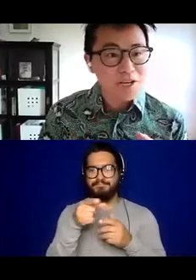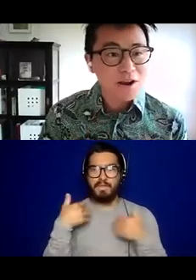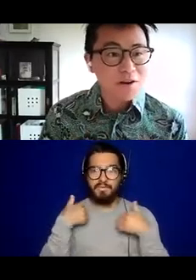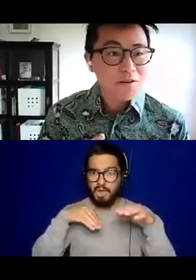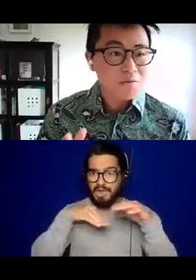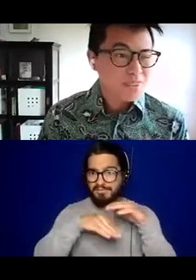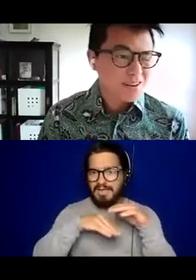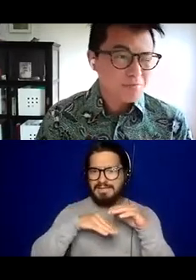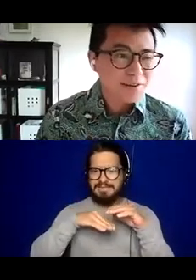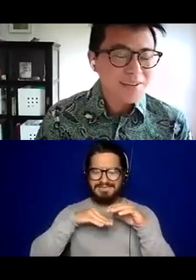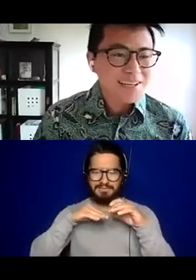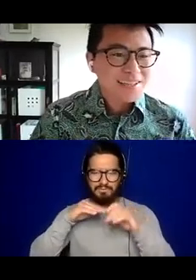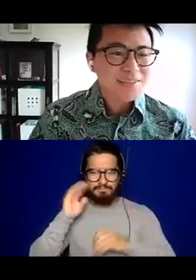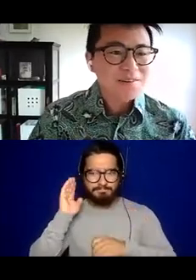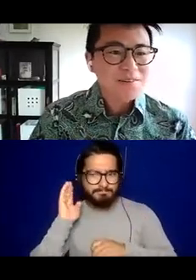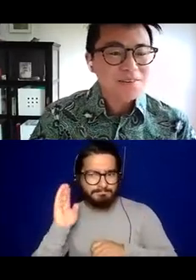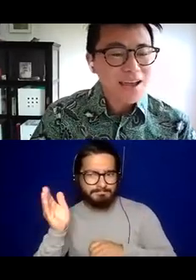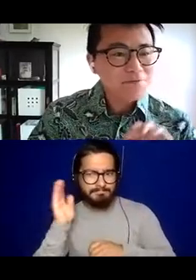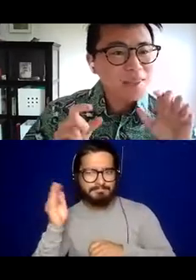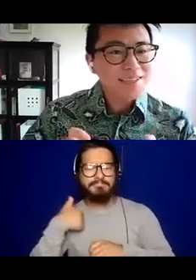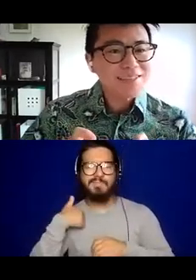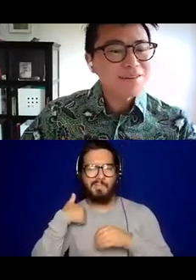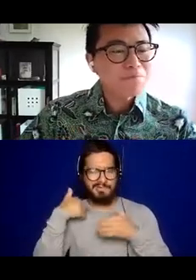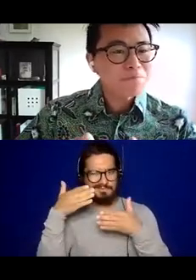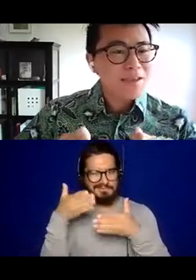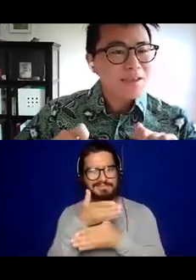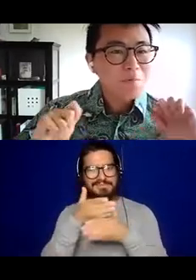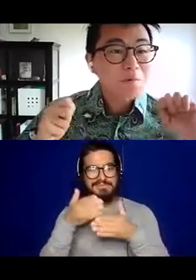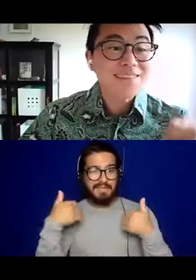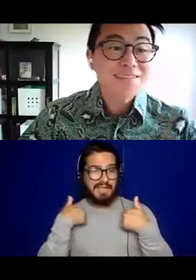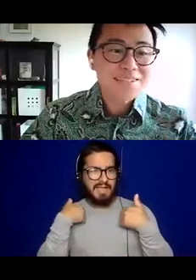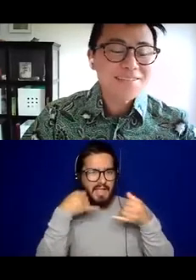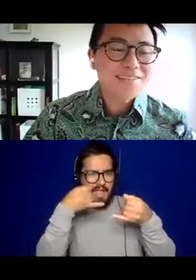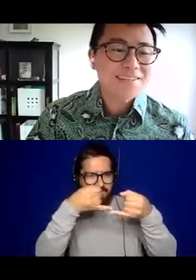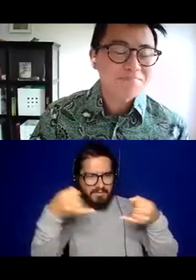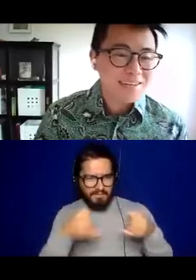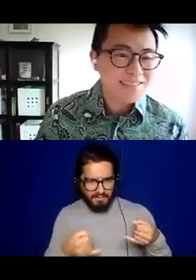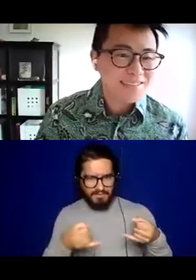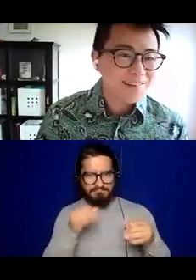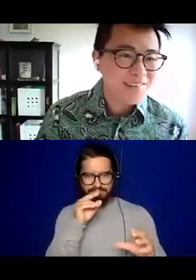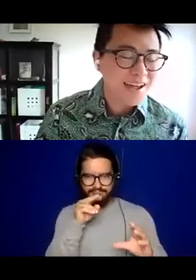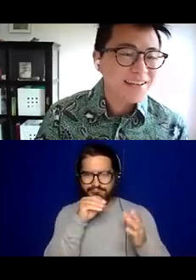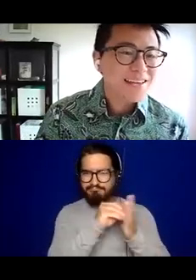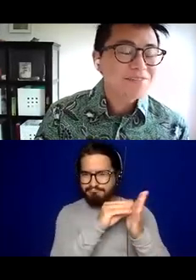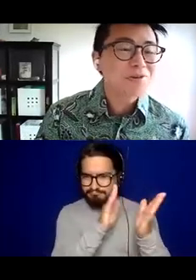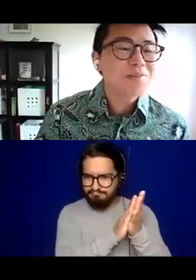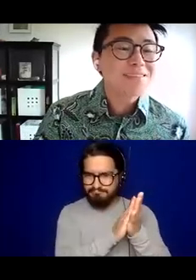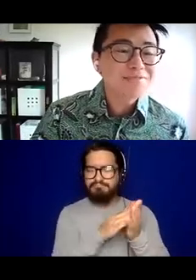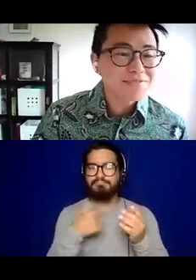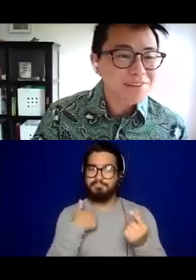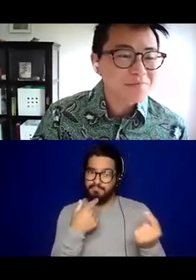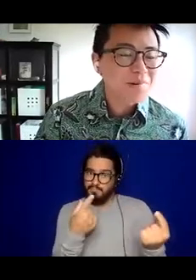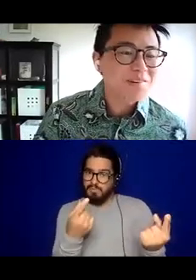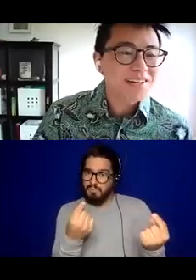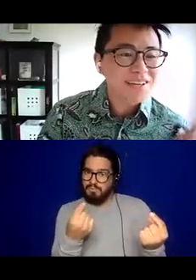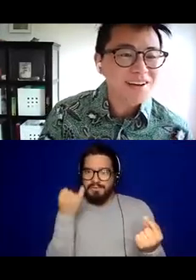I'm going to share what they're about. So they have links in them, but what I'd love to do is make it so that if you would love